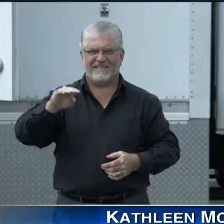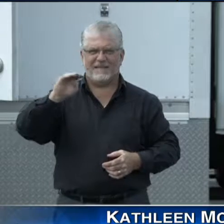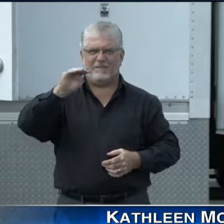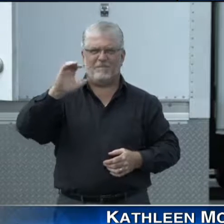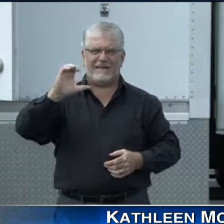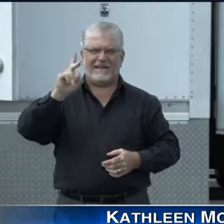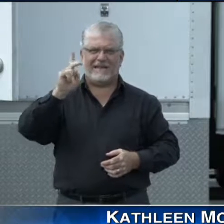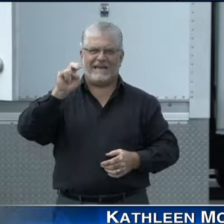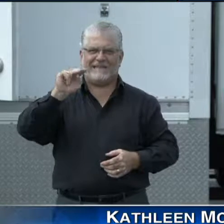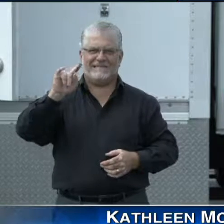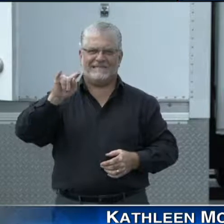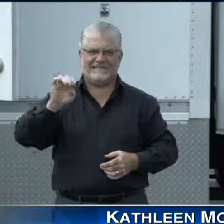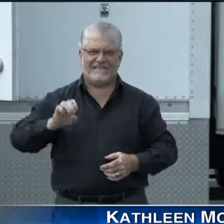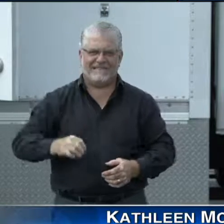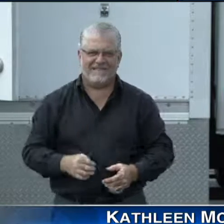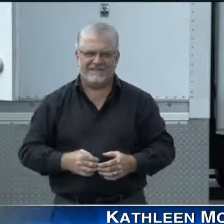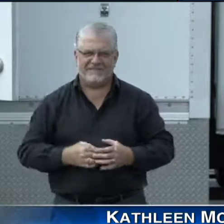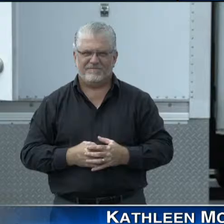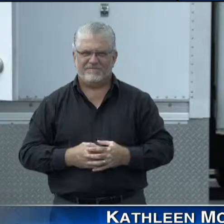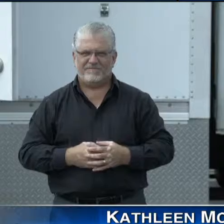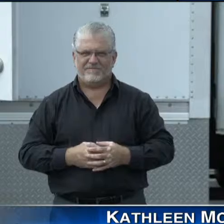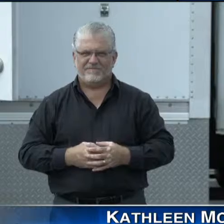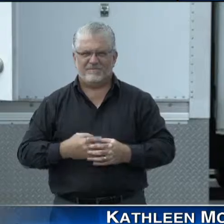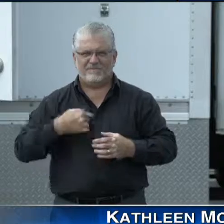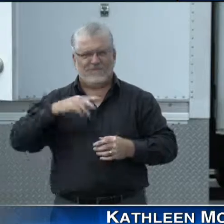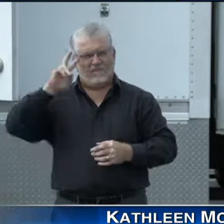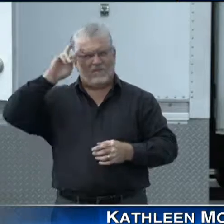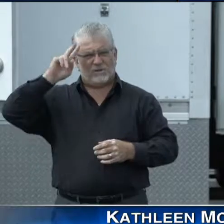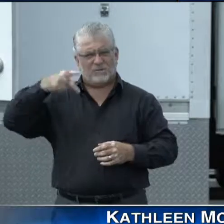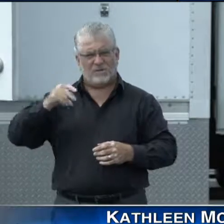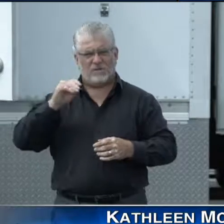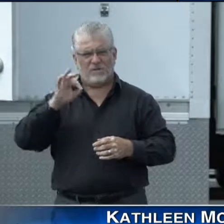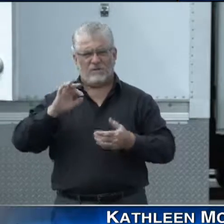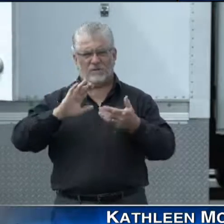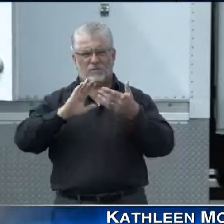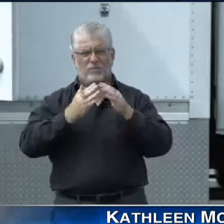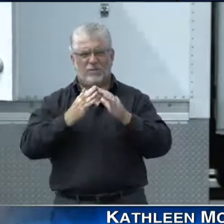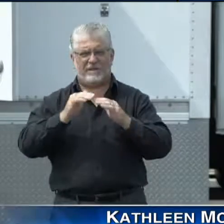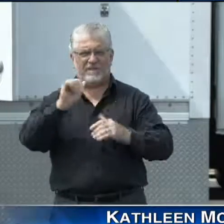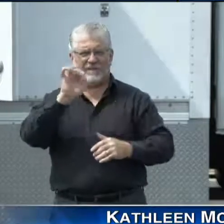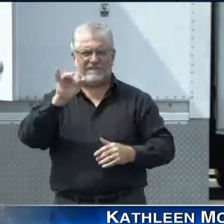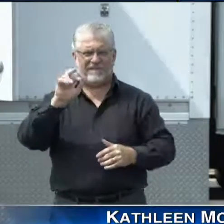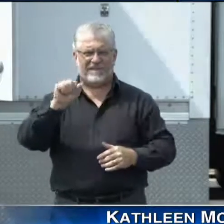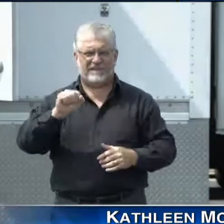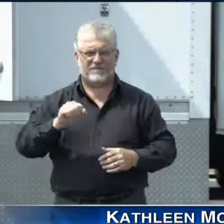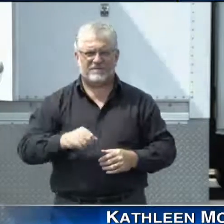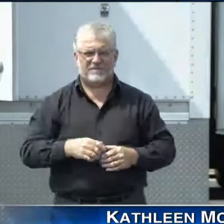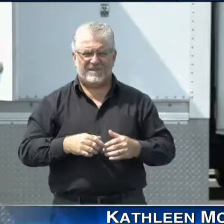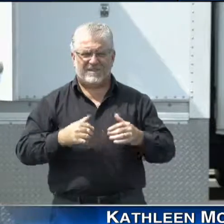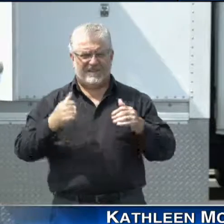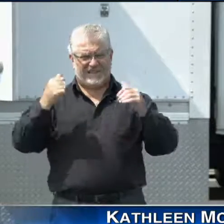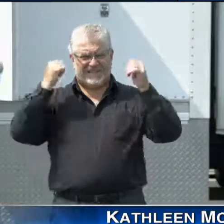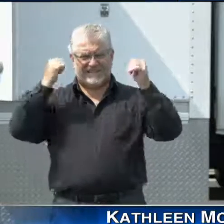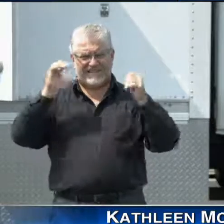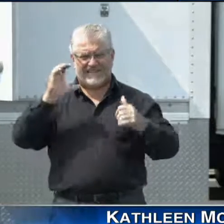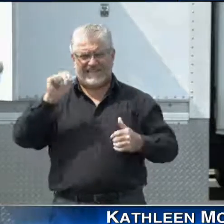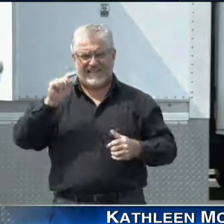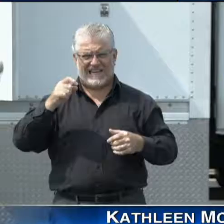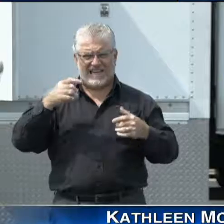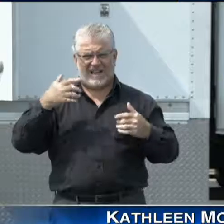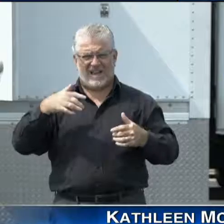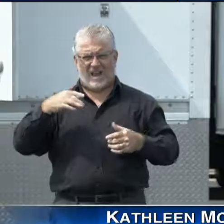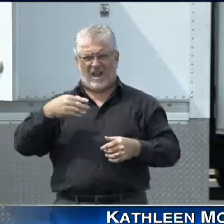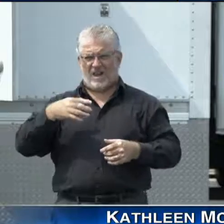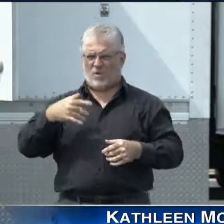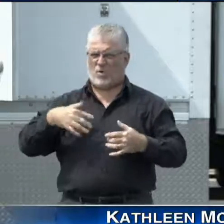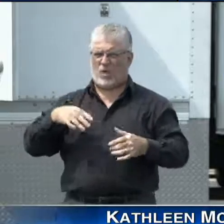Shield. This community engagement effort is excellent use of Highmark's charitable dollars as we contribute